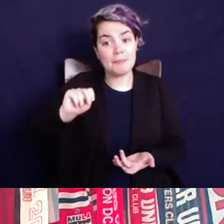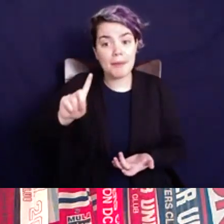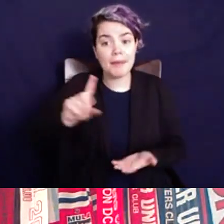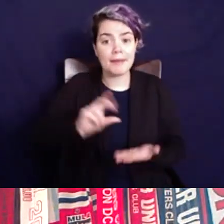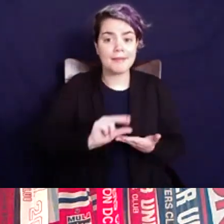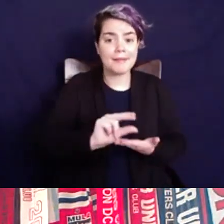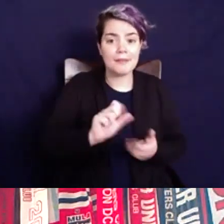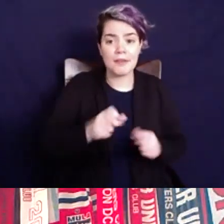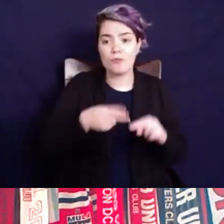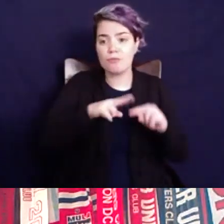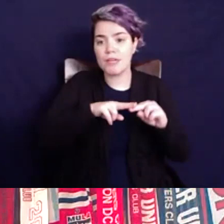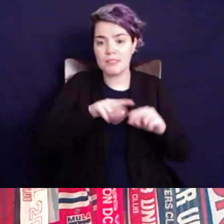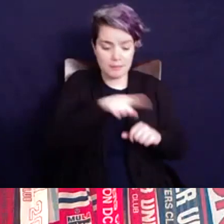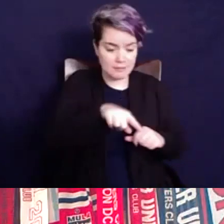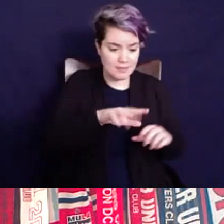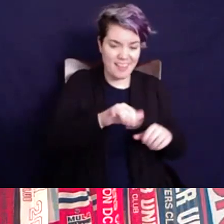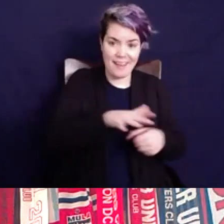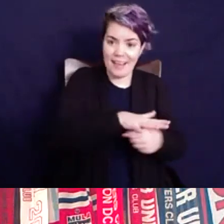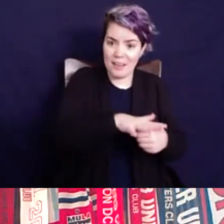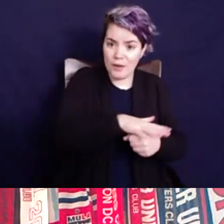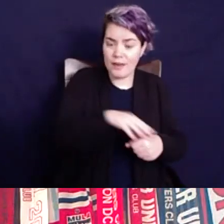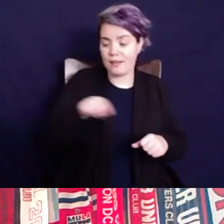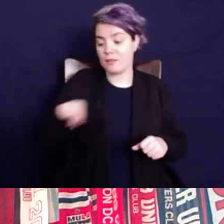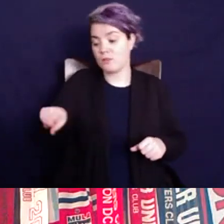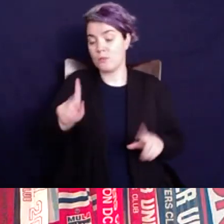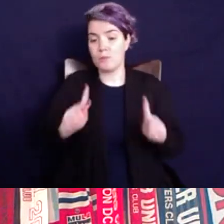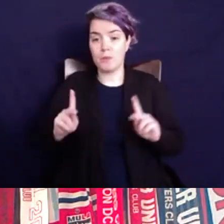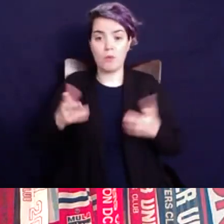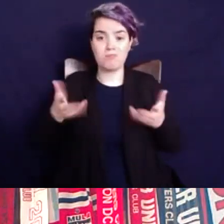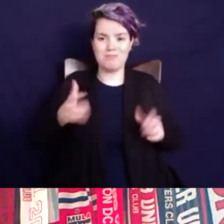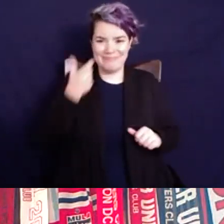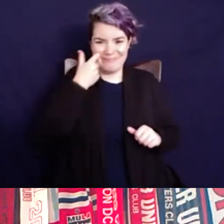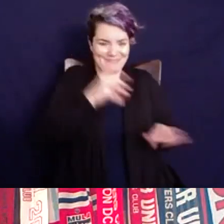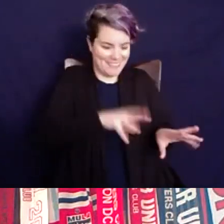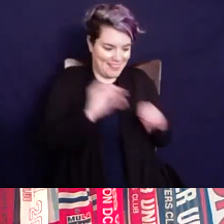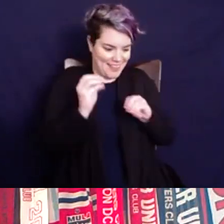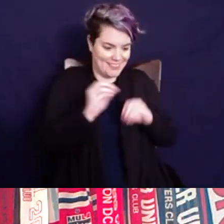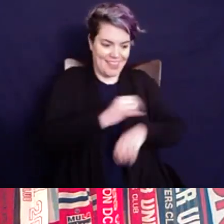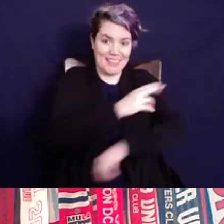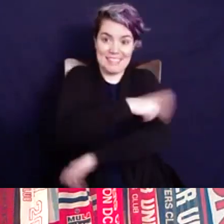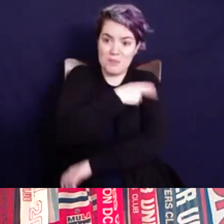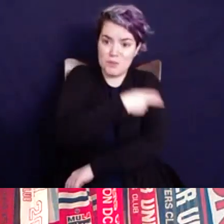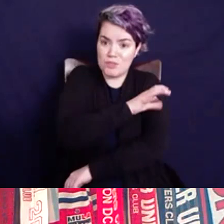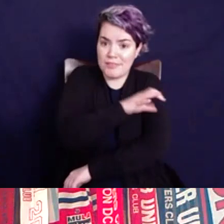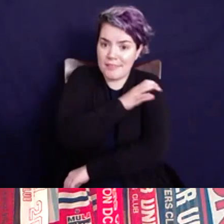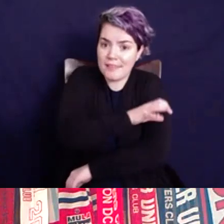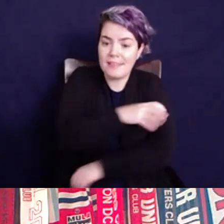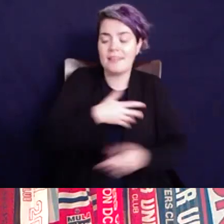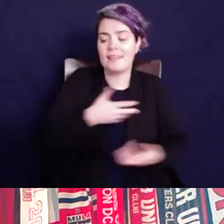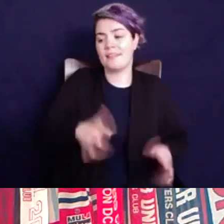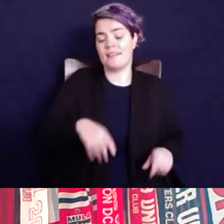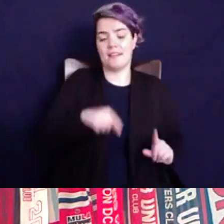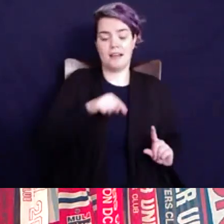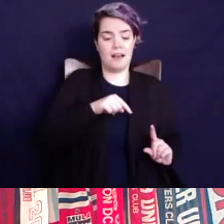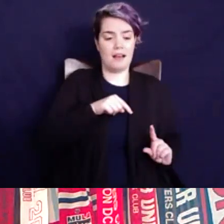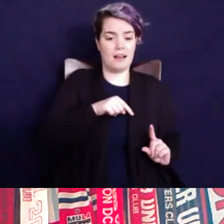for certain areas. You could raise it for people coming out of institutions. You could raise it for people coming out of institutions